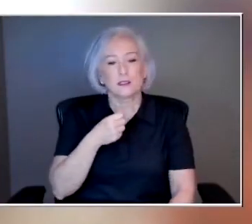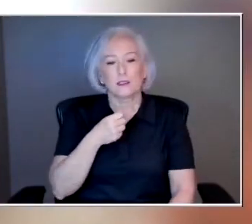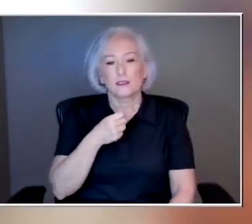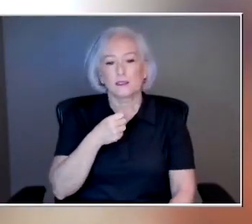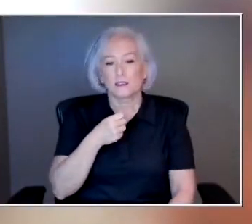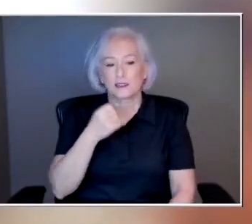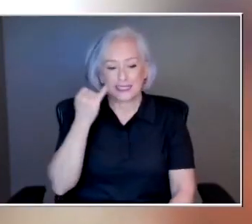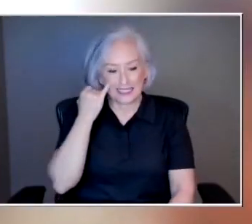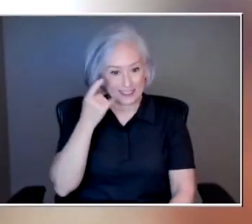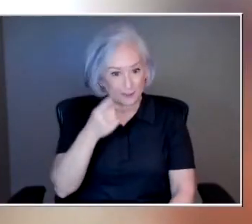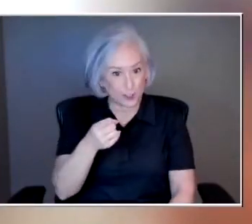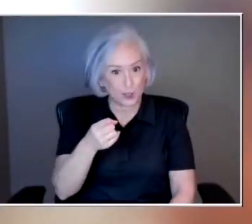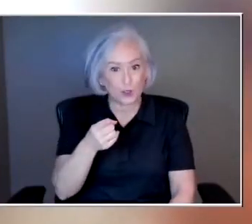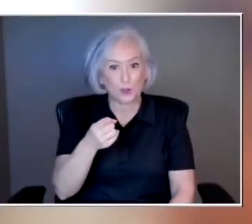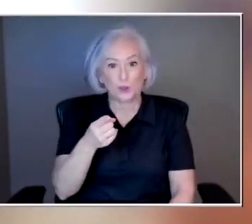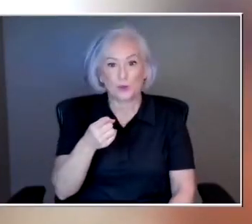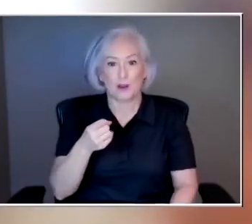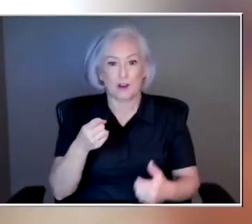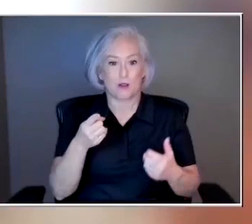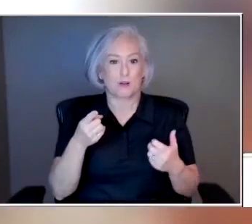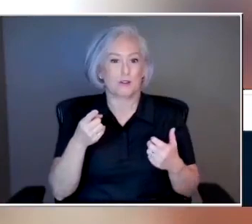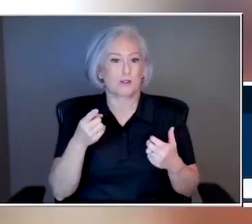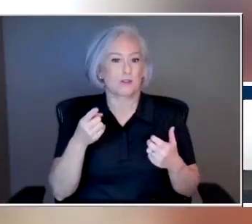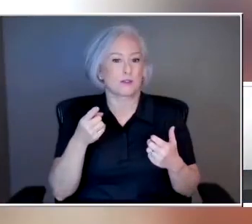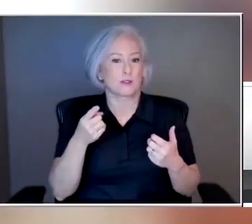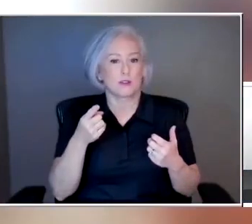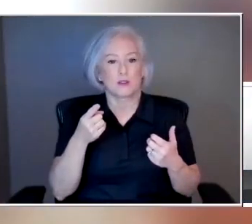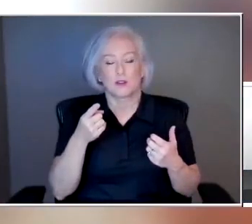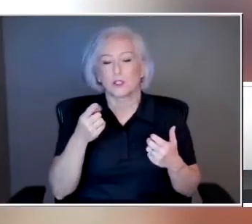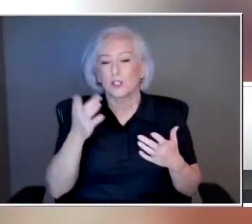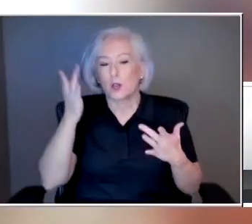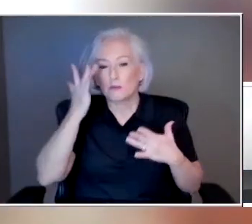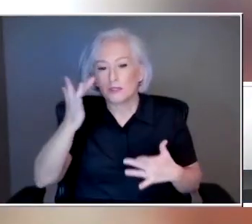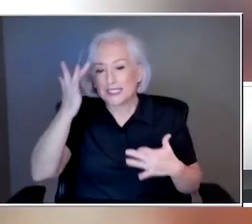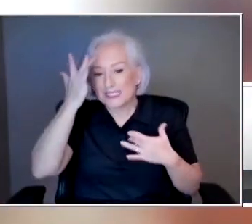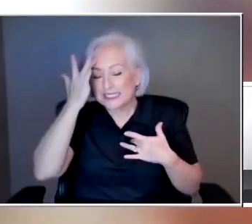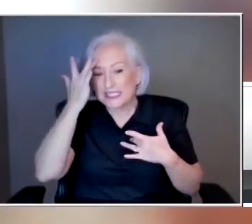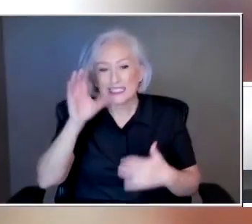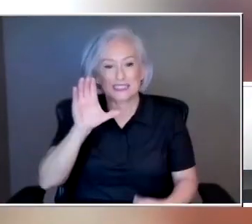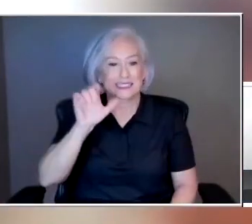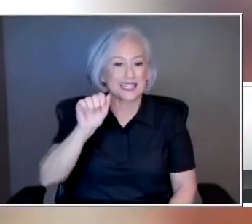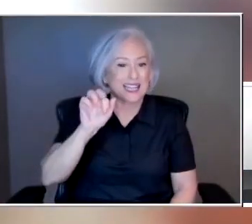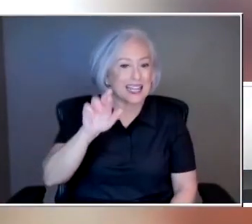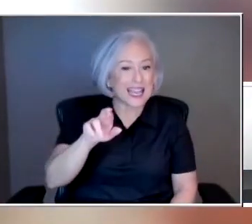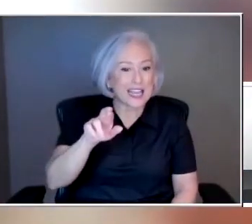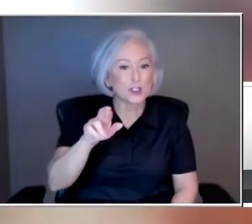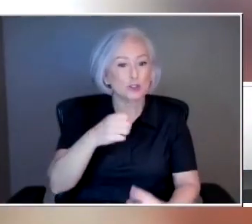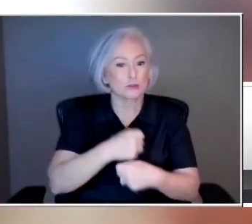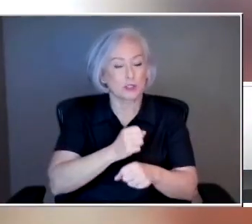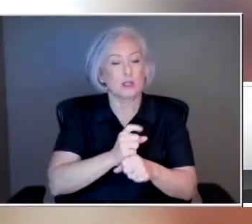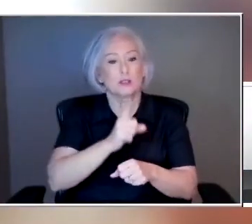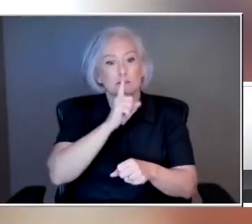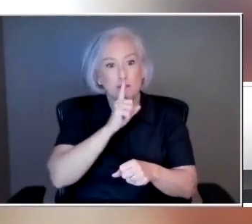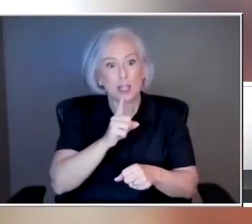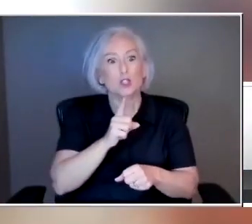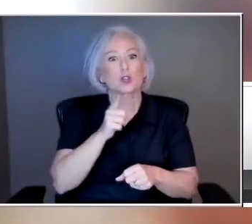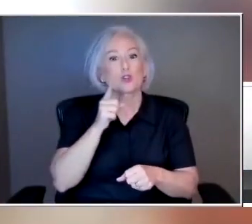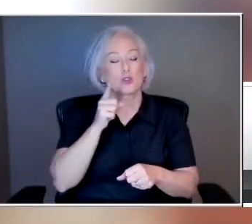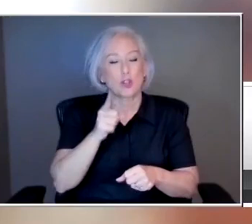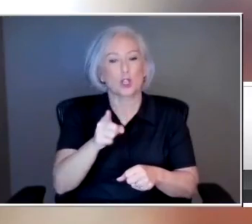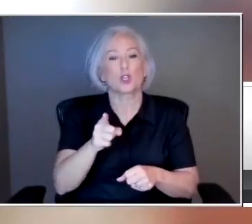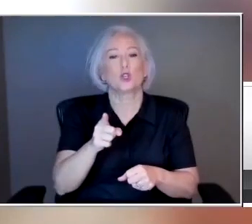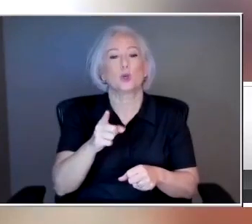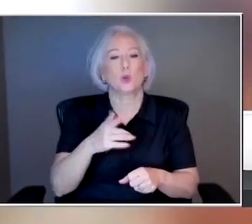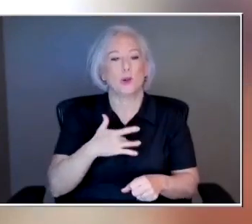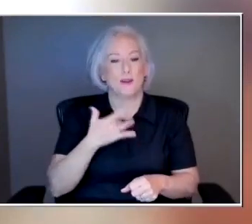if you're encountering or an illness, cancer, or anything else, make sure that you